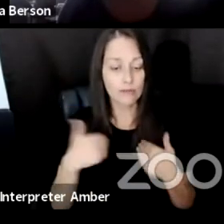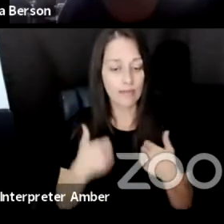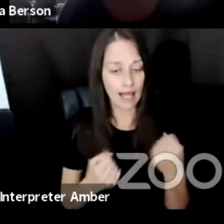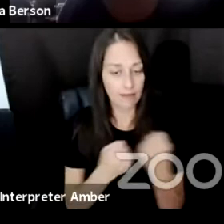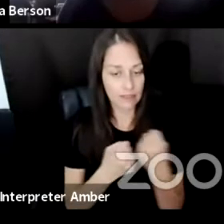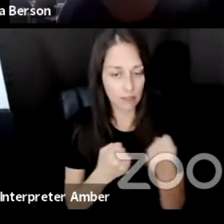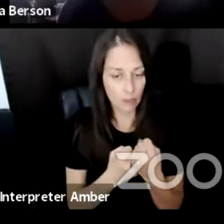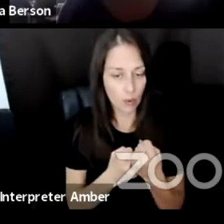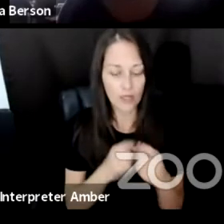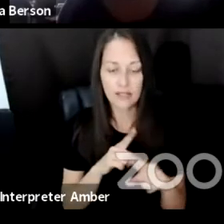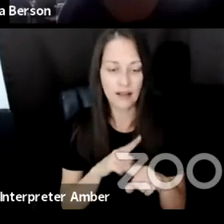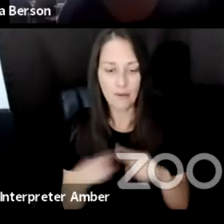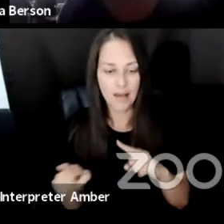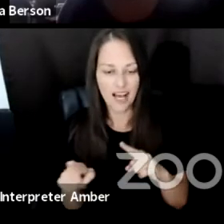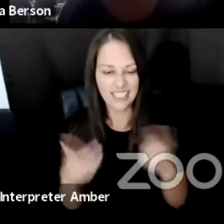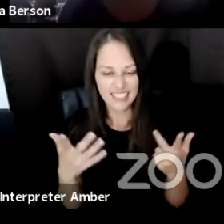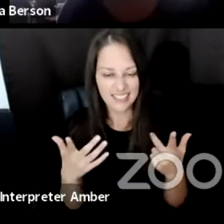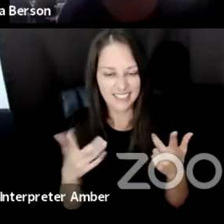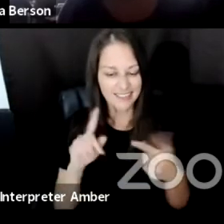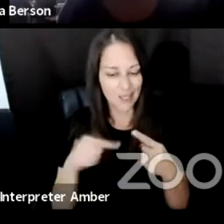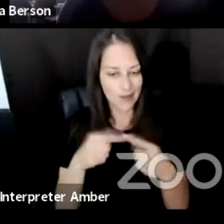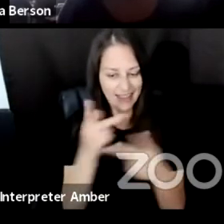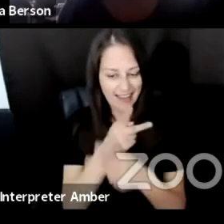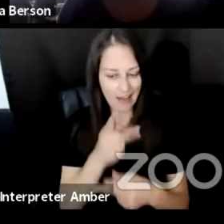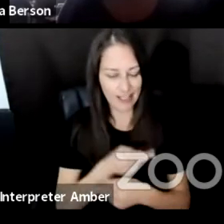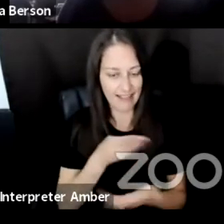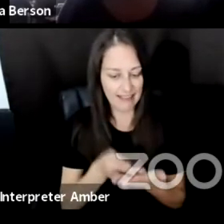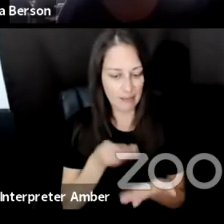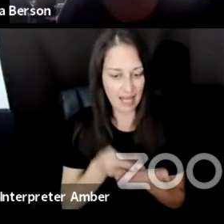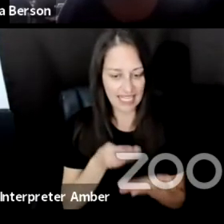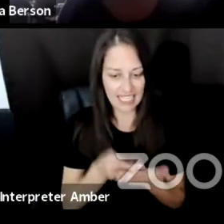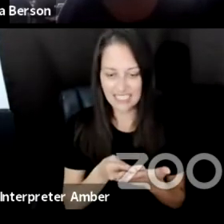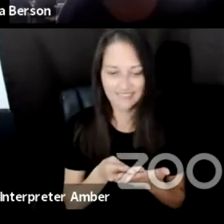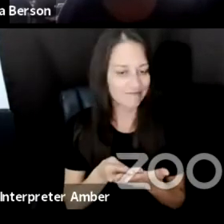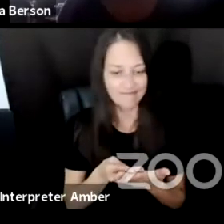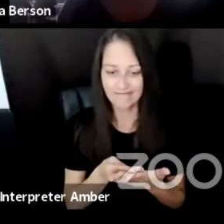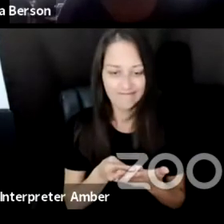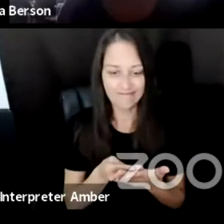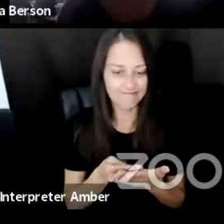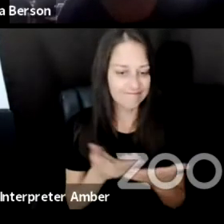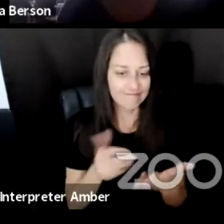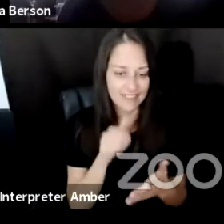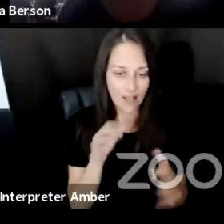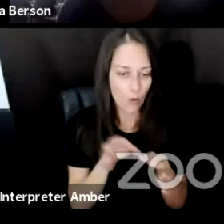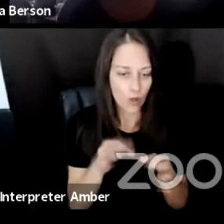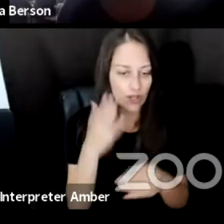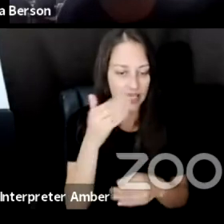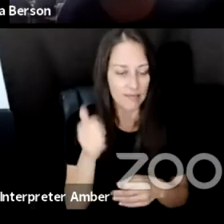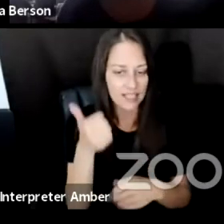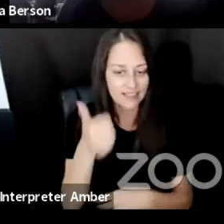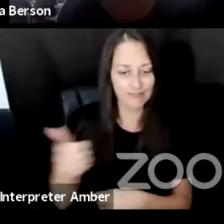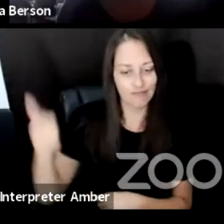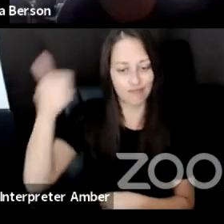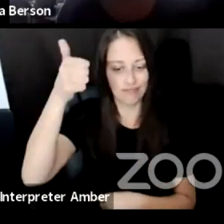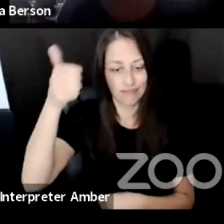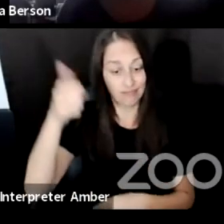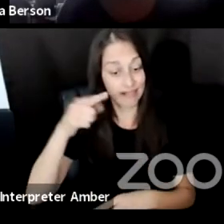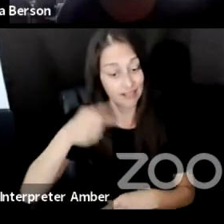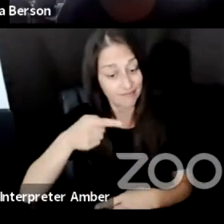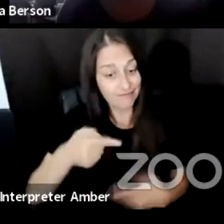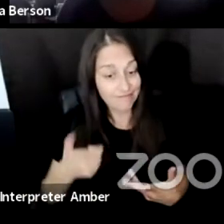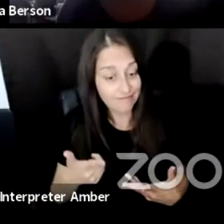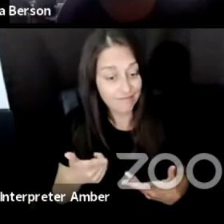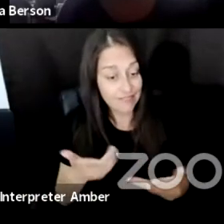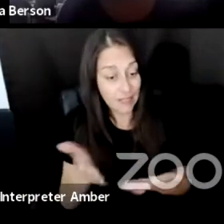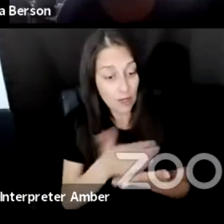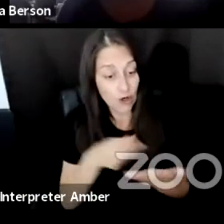financial calculation, right? Because there is like a whole other downward pressure that's happening for the people making those choices. And so how do we